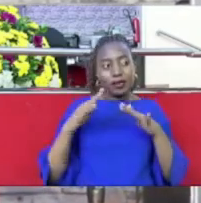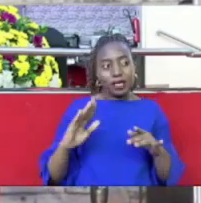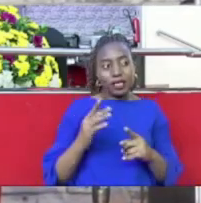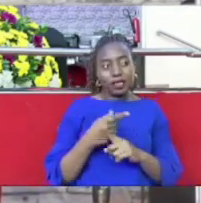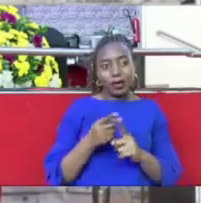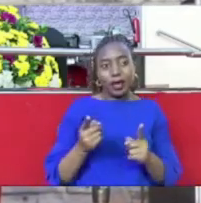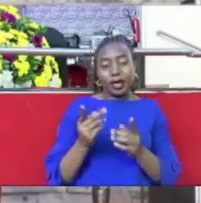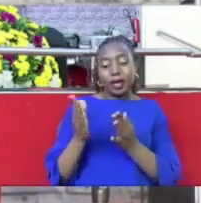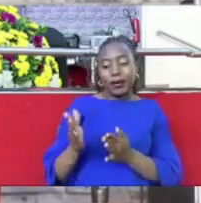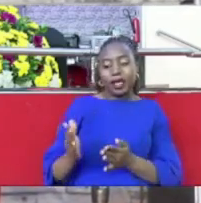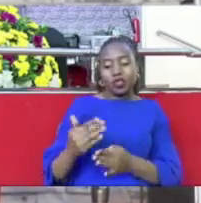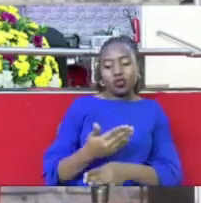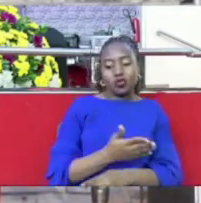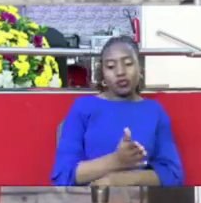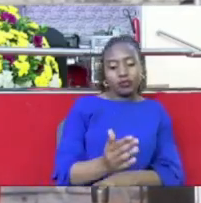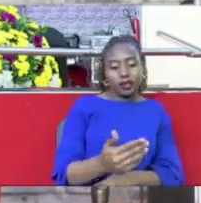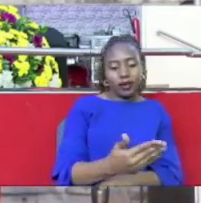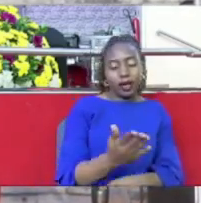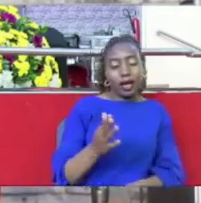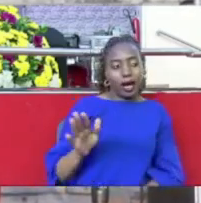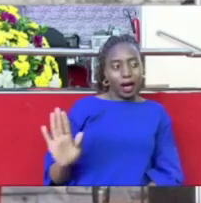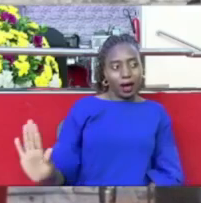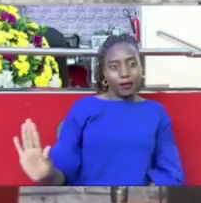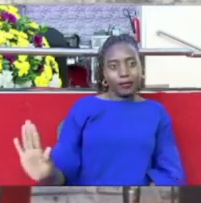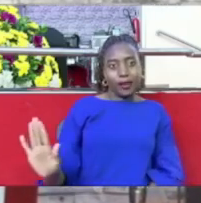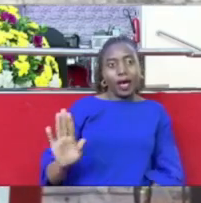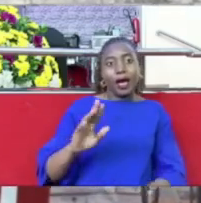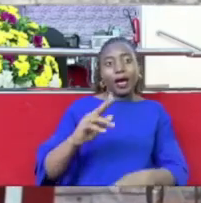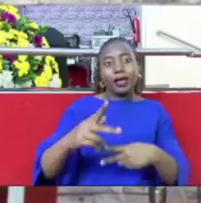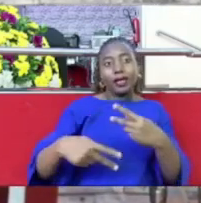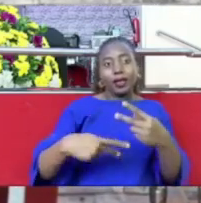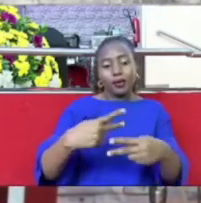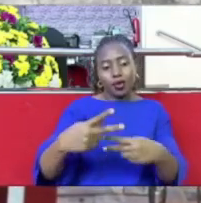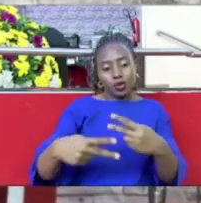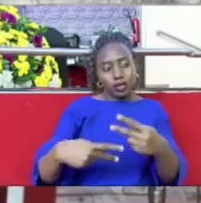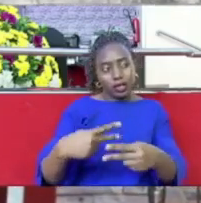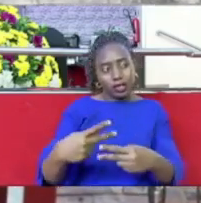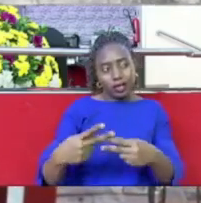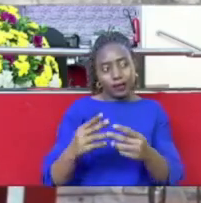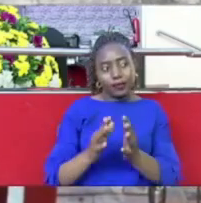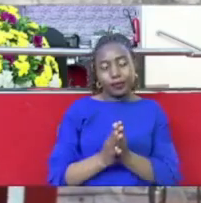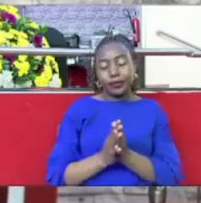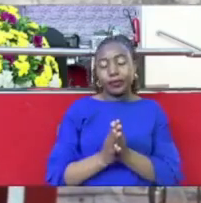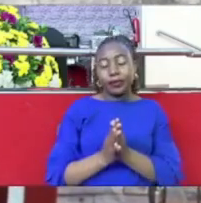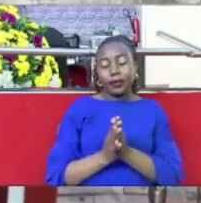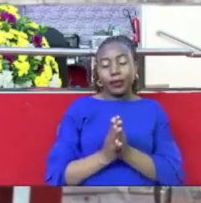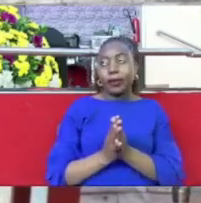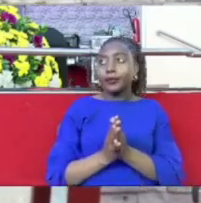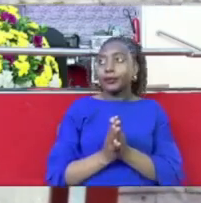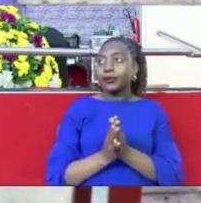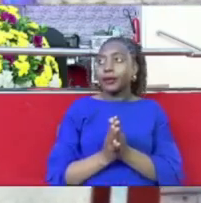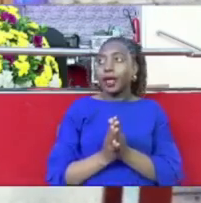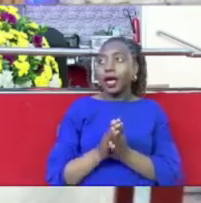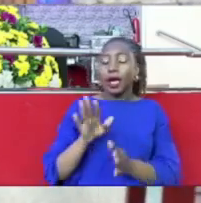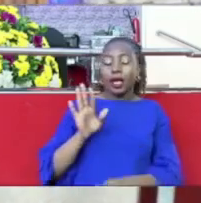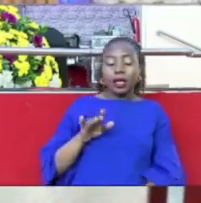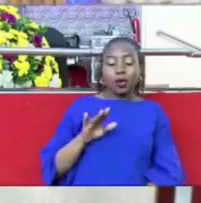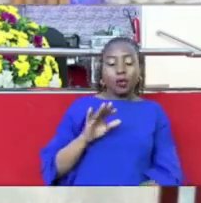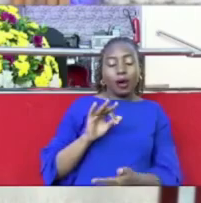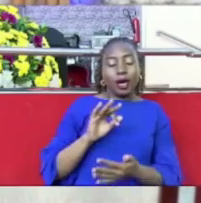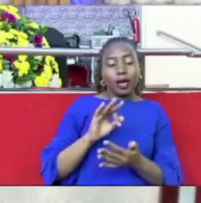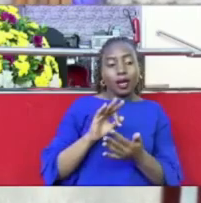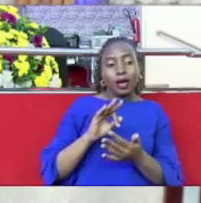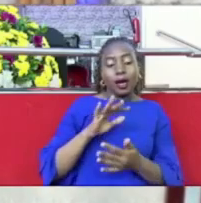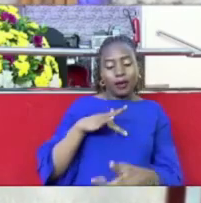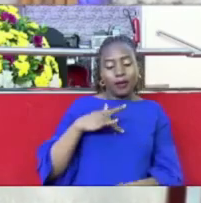her. Lakini pengine mtu akampokonya. And in that process, na katika kipindi hicho, he felt she needed justice. Akahisi